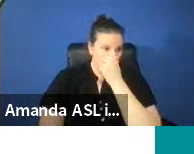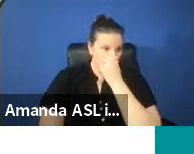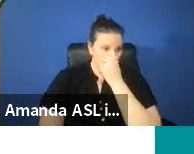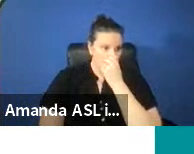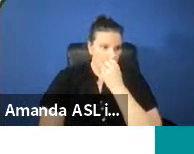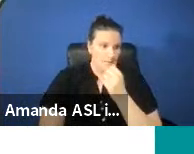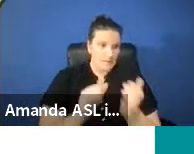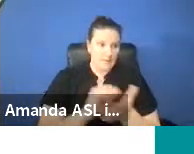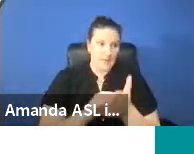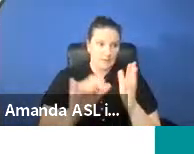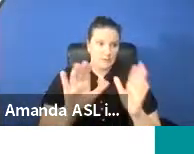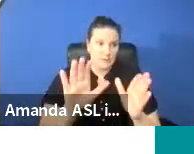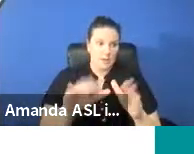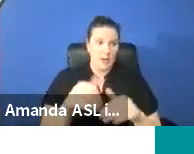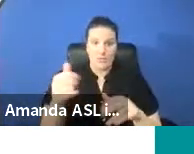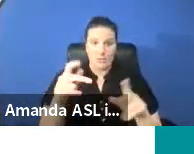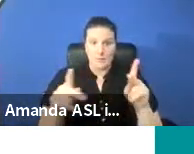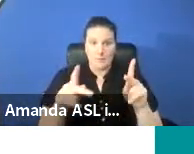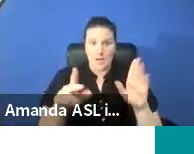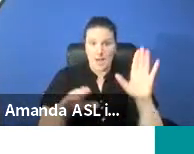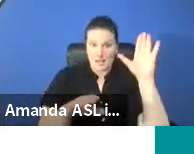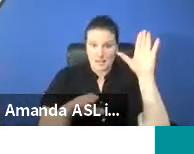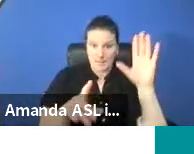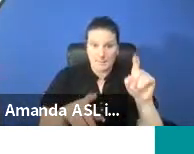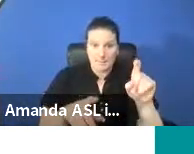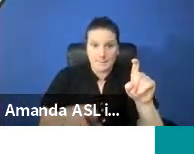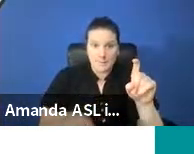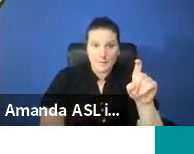So that's great. Somebody else had a hand up?